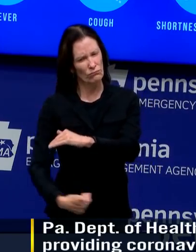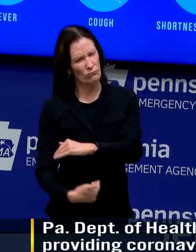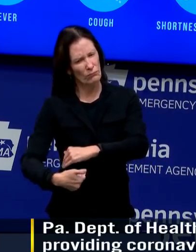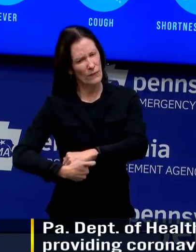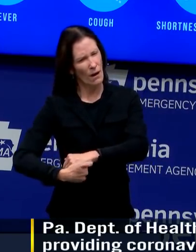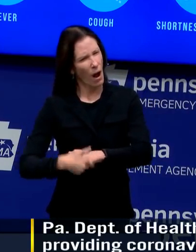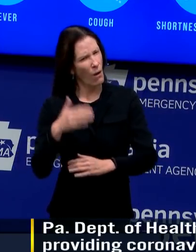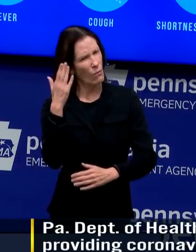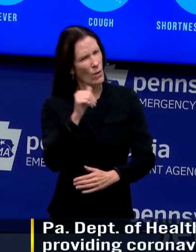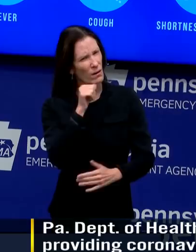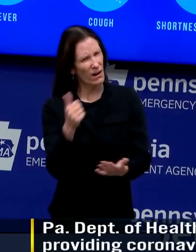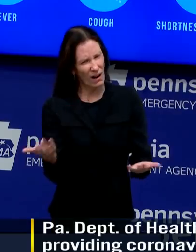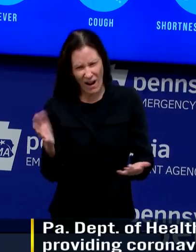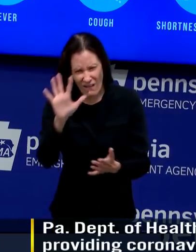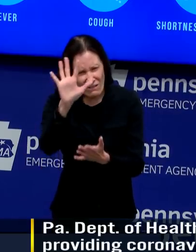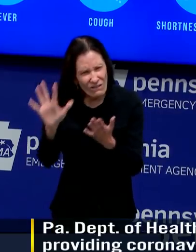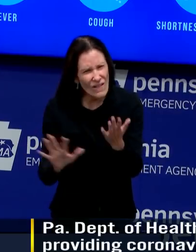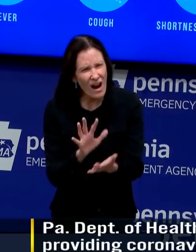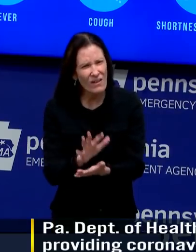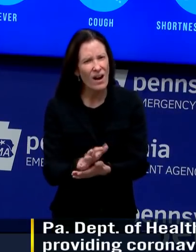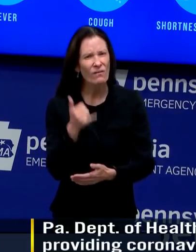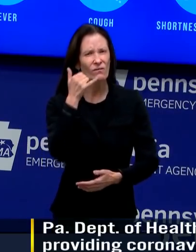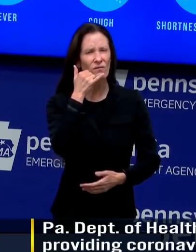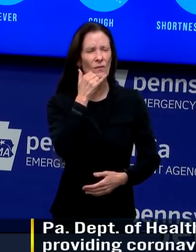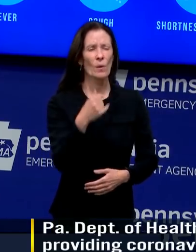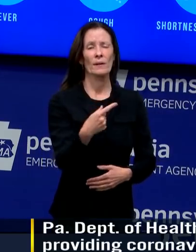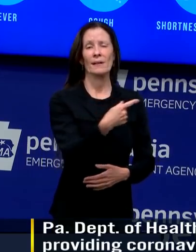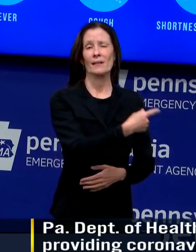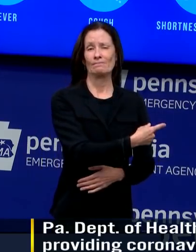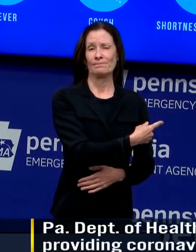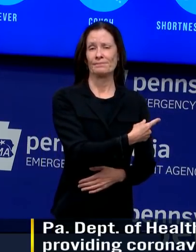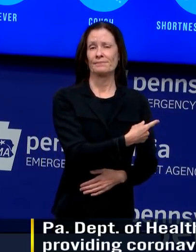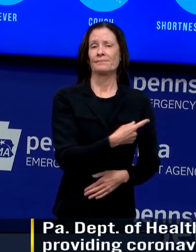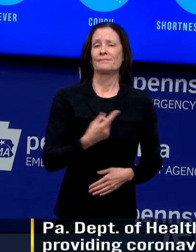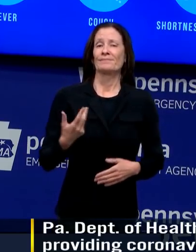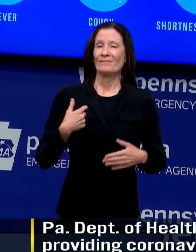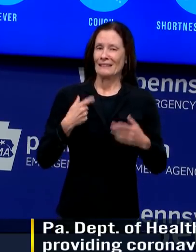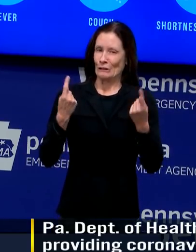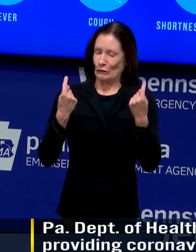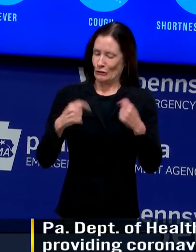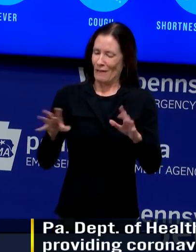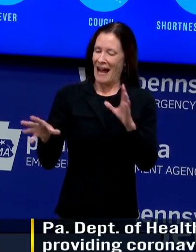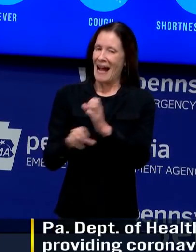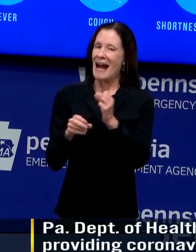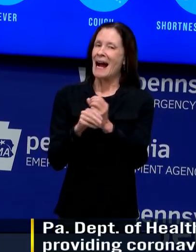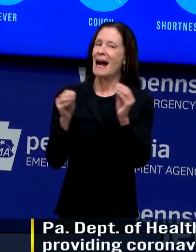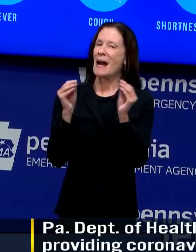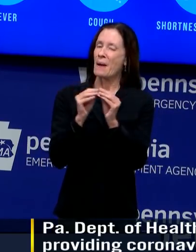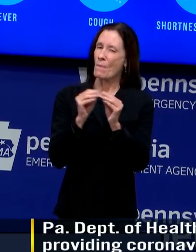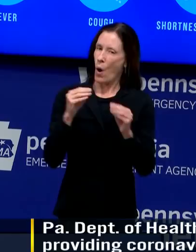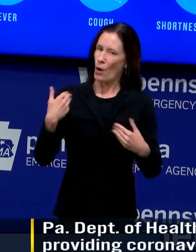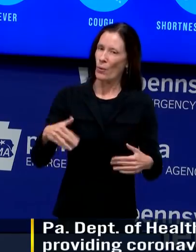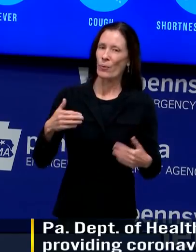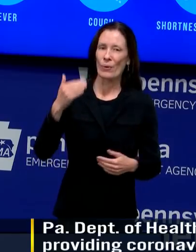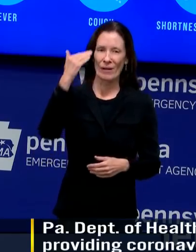we know how to do to increase the capacity. We were overwhelmed by the surge of initial